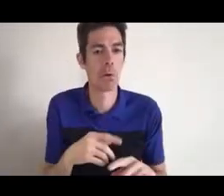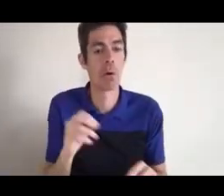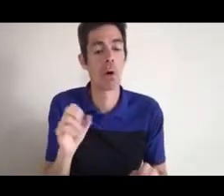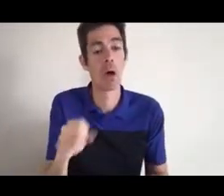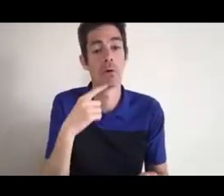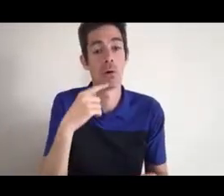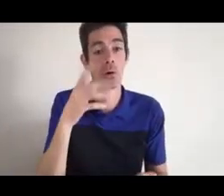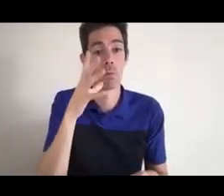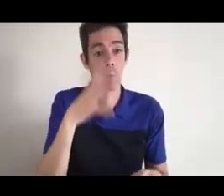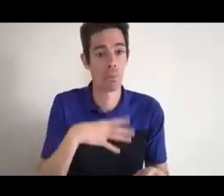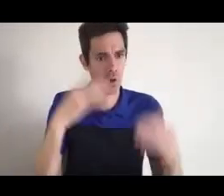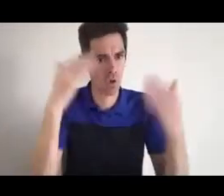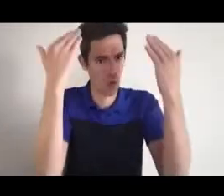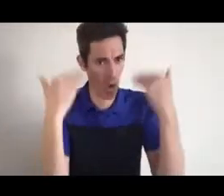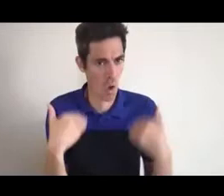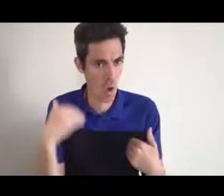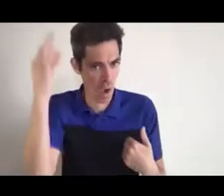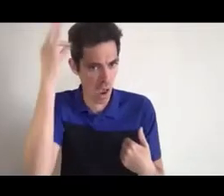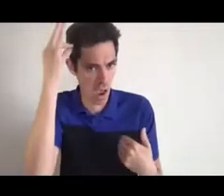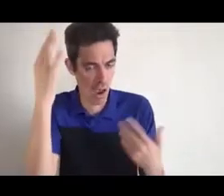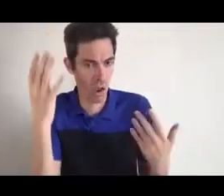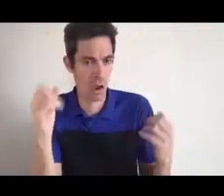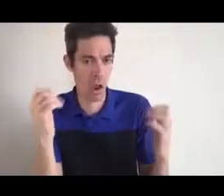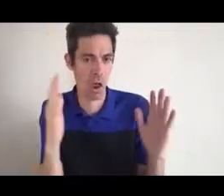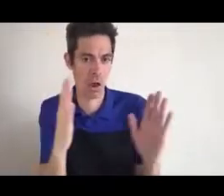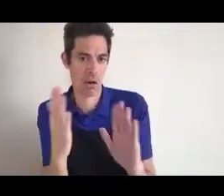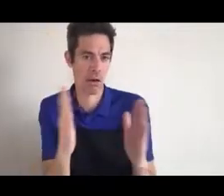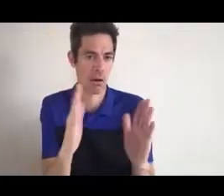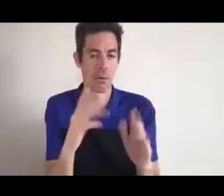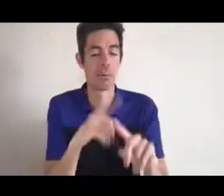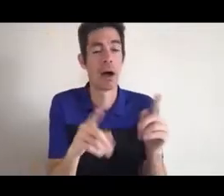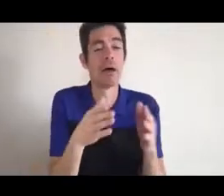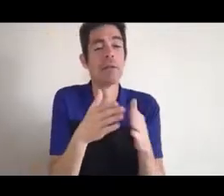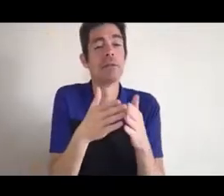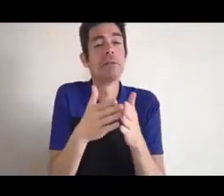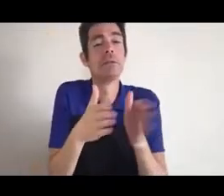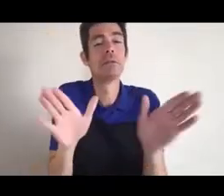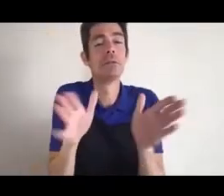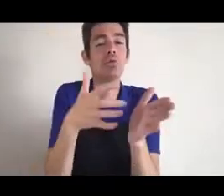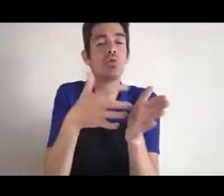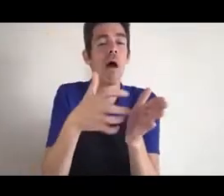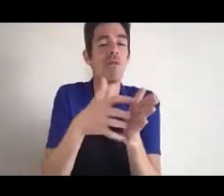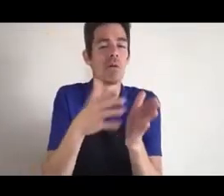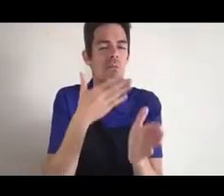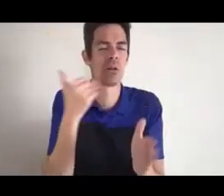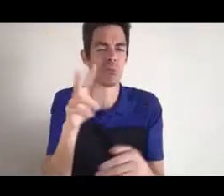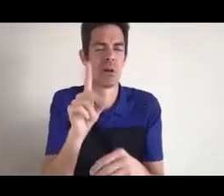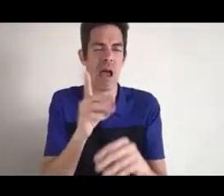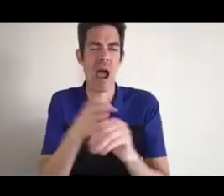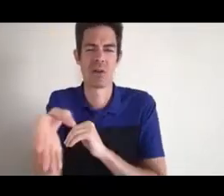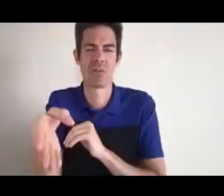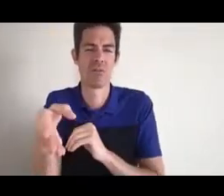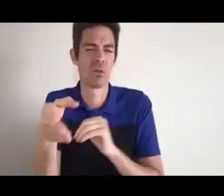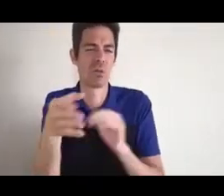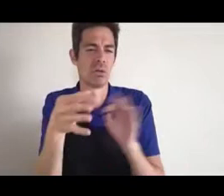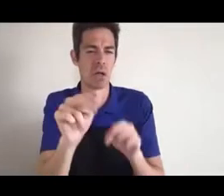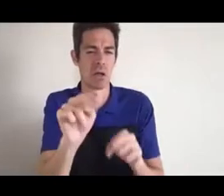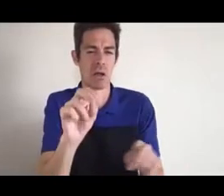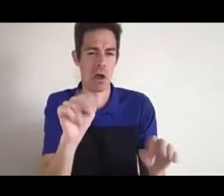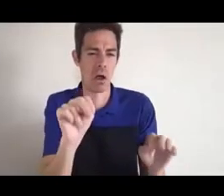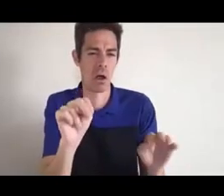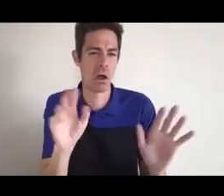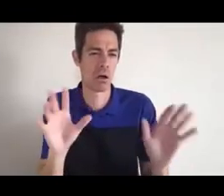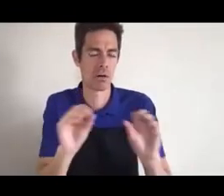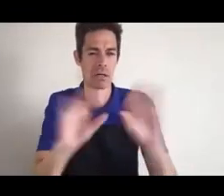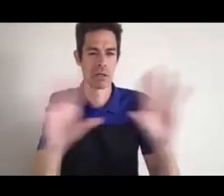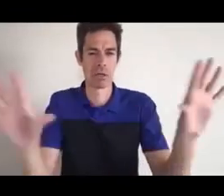aware. And so you can say a woman with long hair. It could go either way. But generally, kind of a rough rule